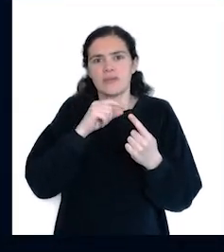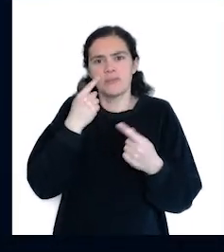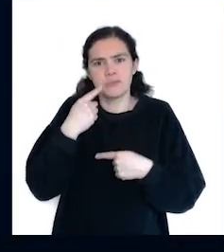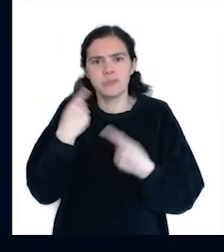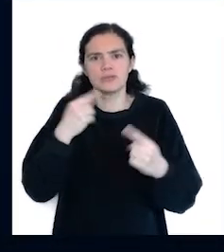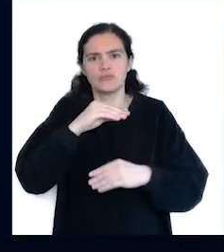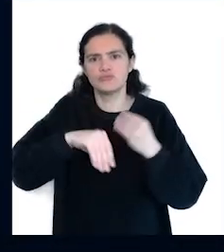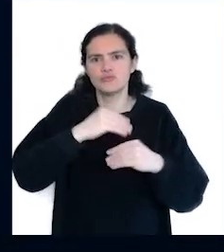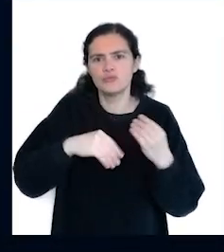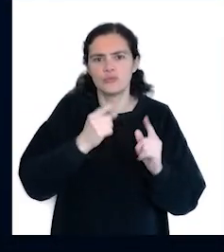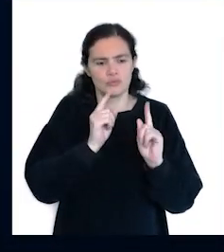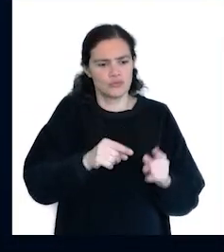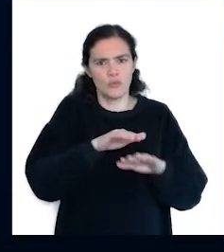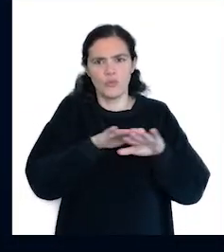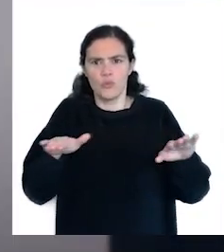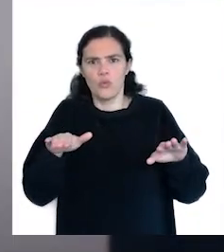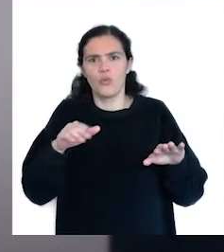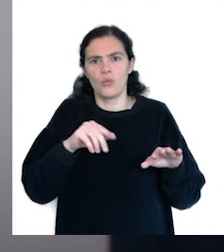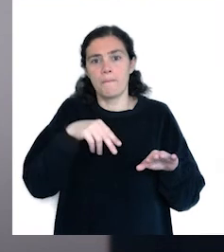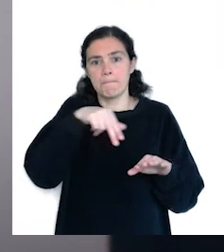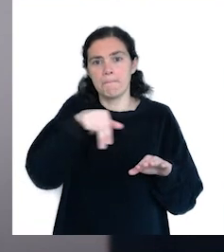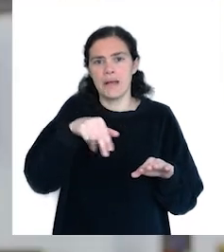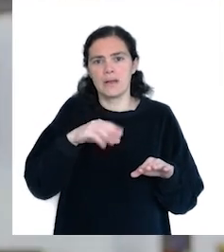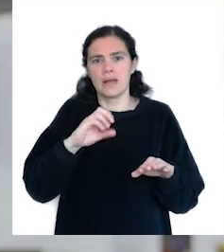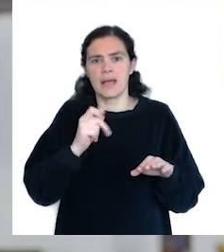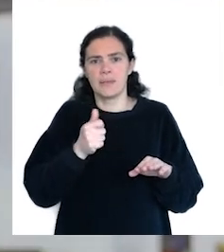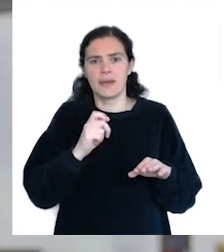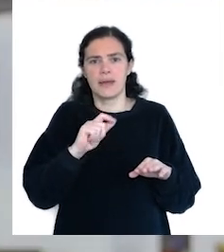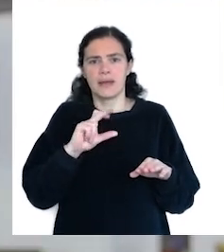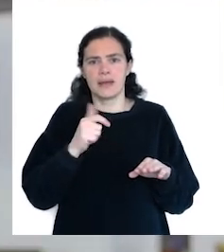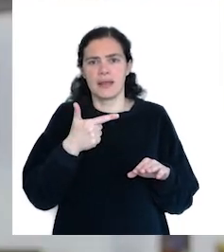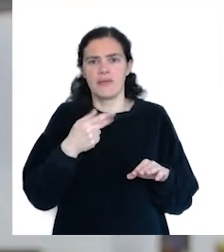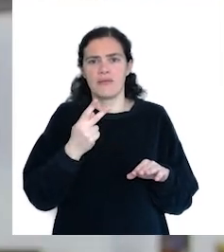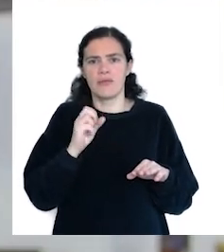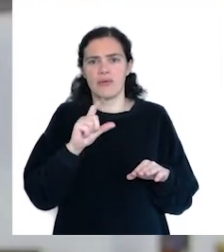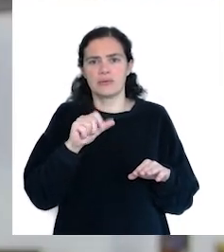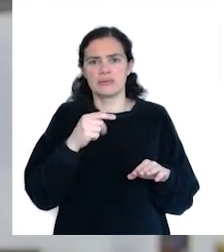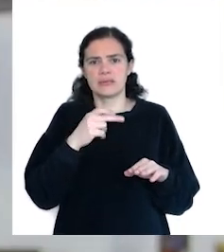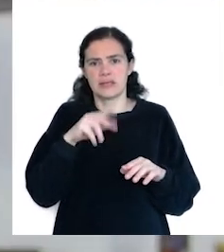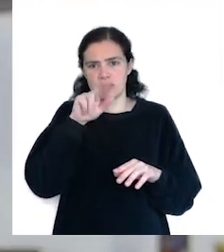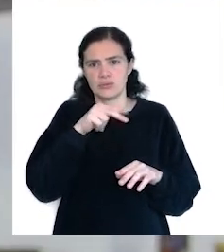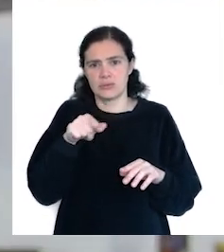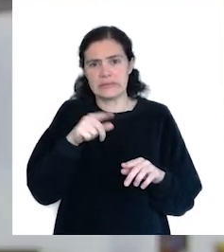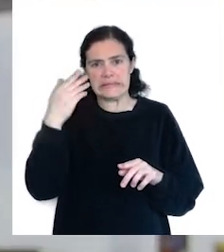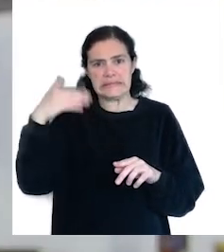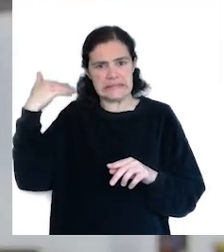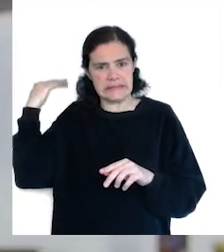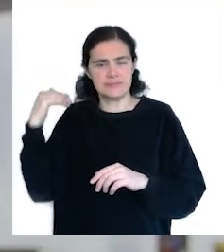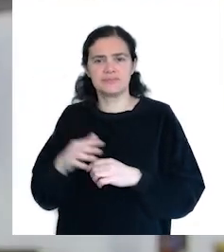this kind of utopia that started on the stage of Cabaret Voltaire in Zurich